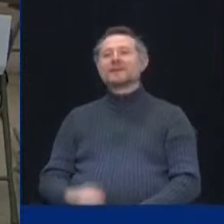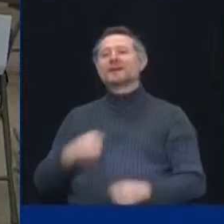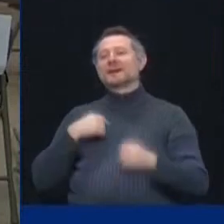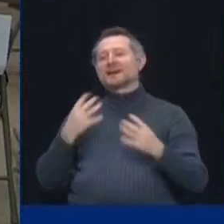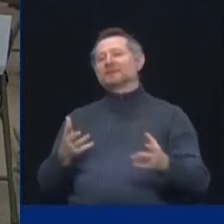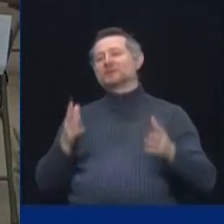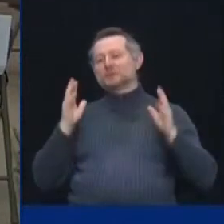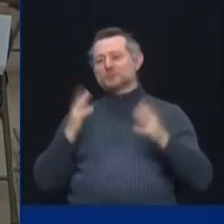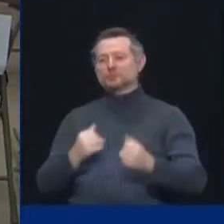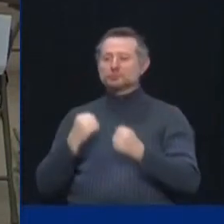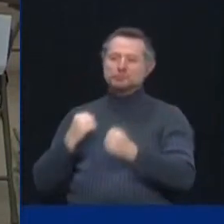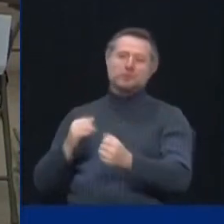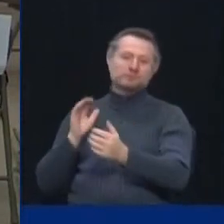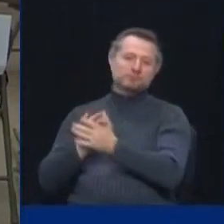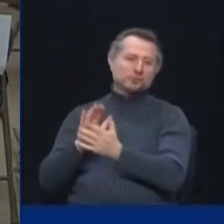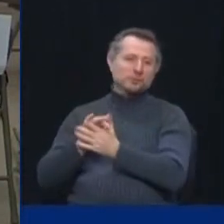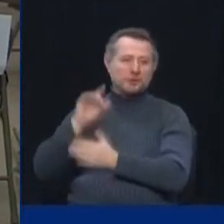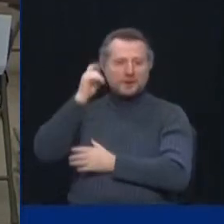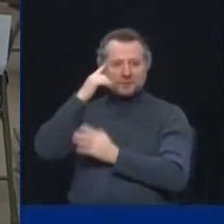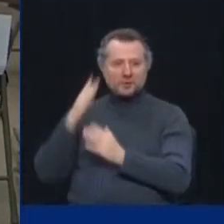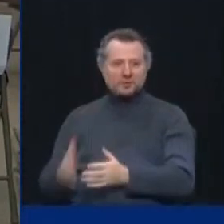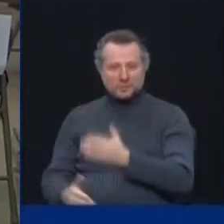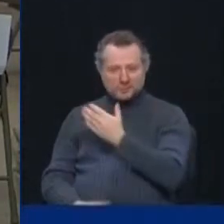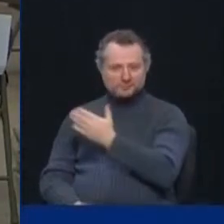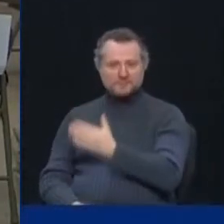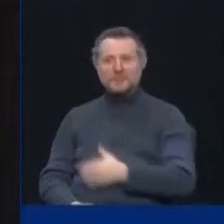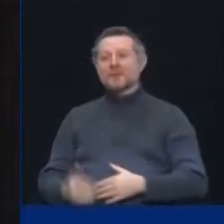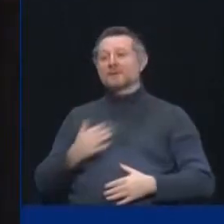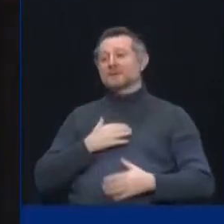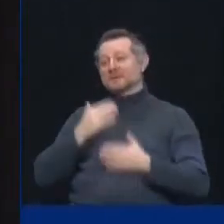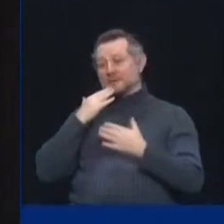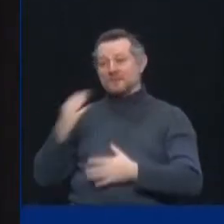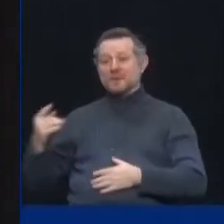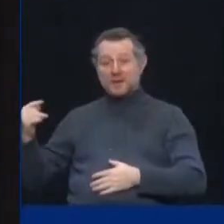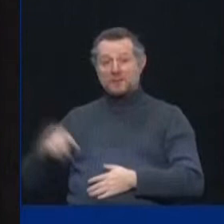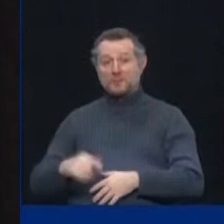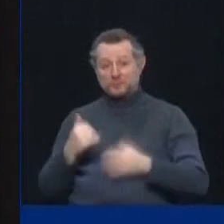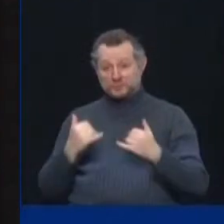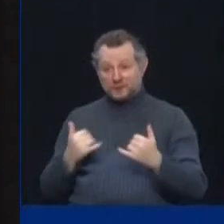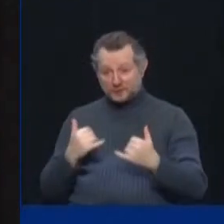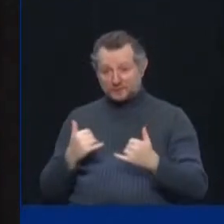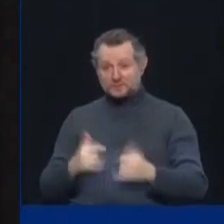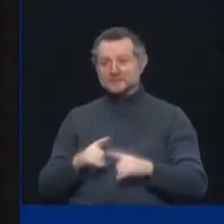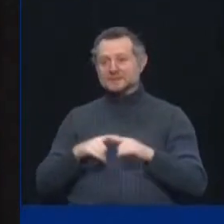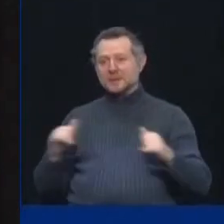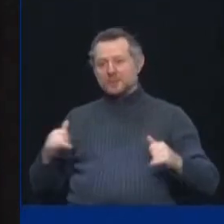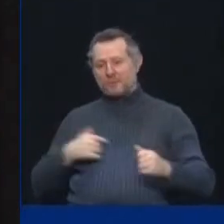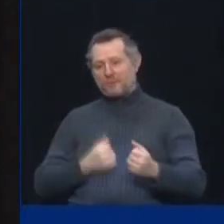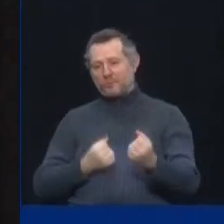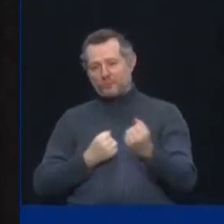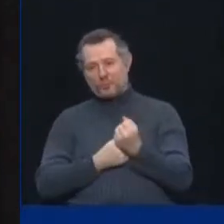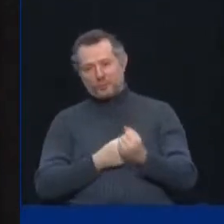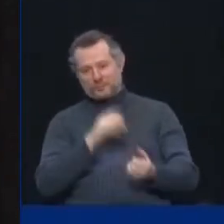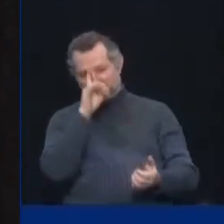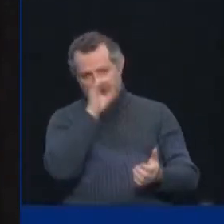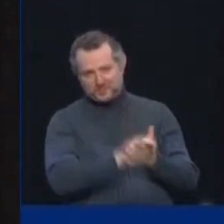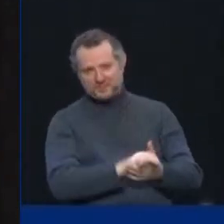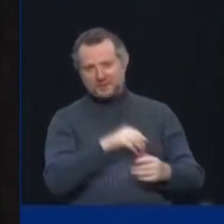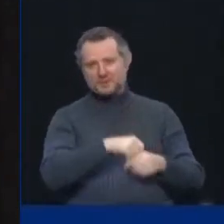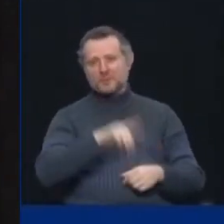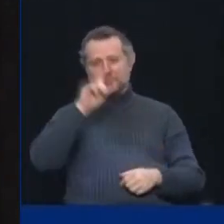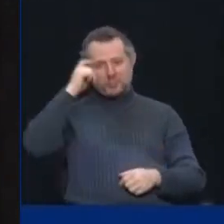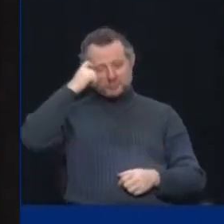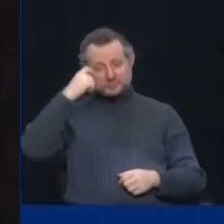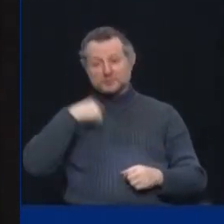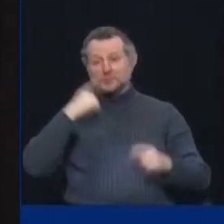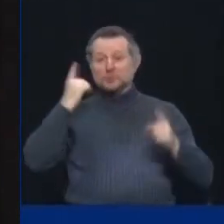applause. Not only we thank you for being with us here today, but believing also in the Bronx. We've heard a lot of things going on for